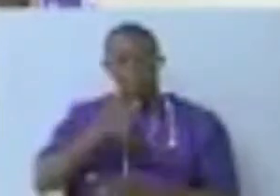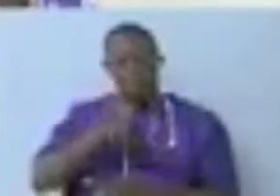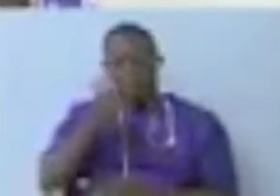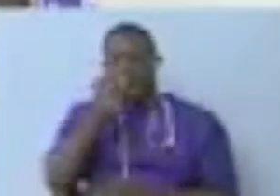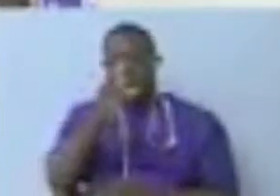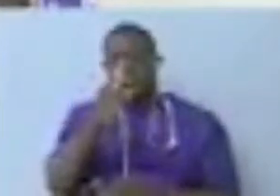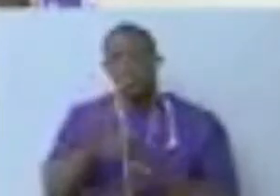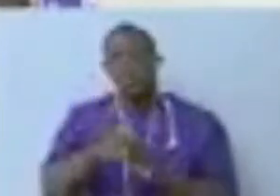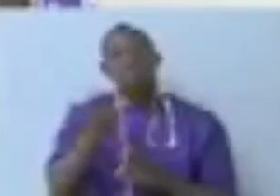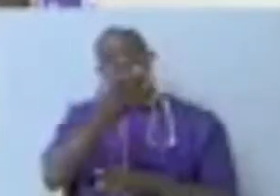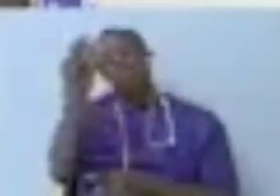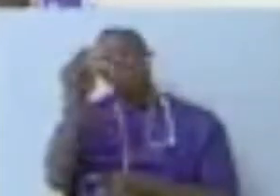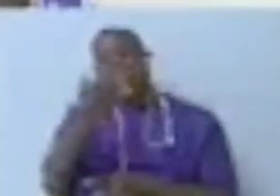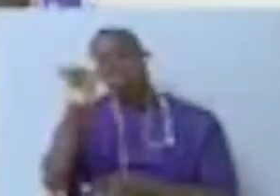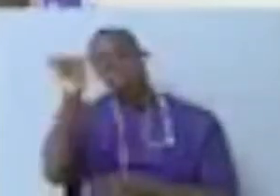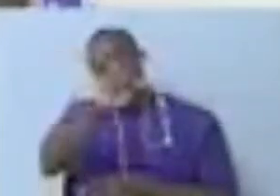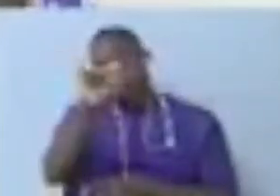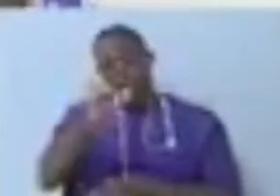I do not